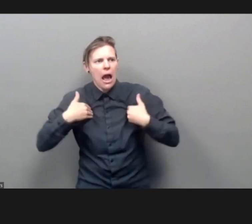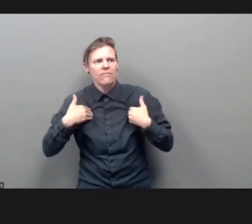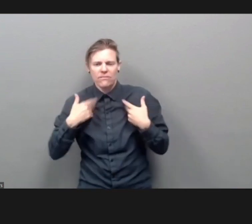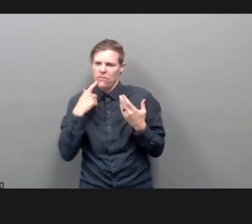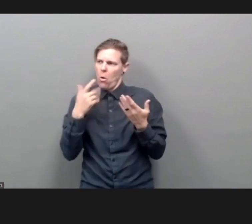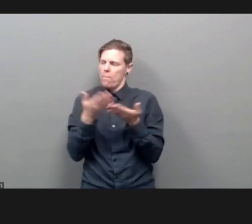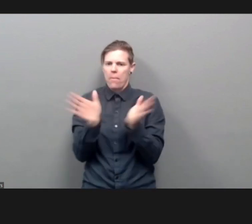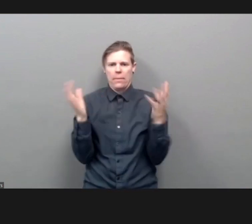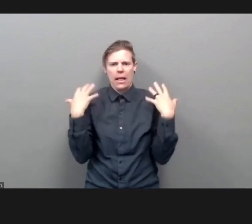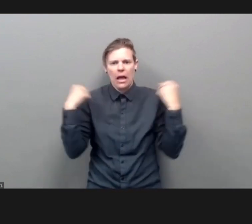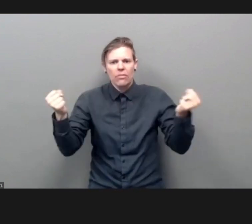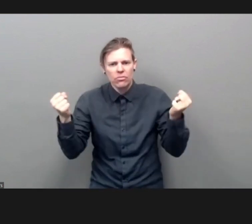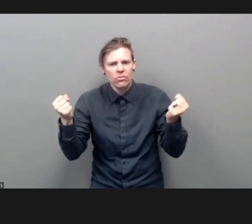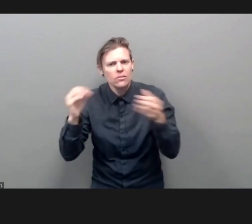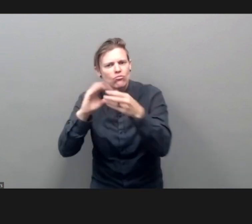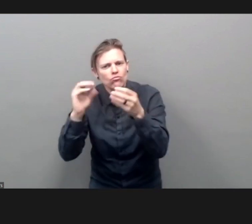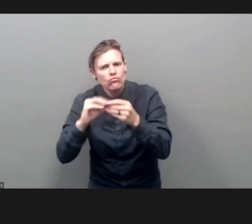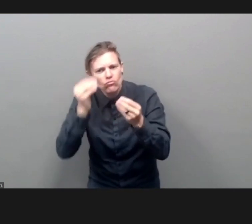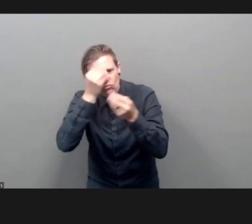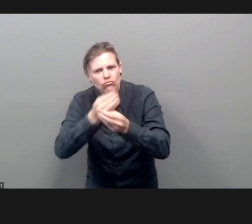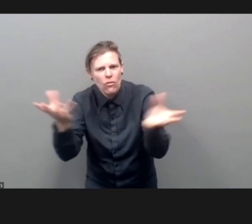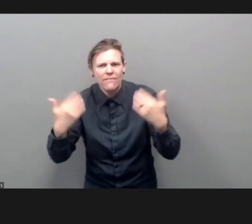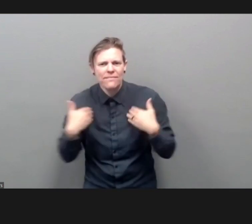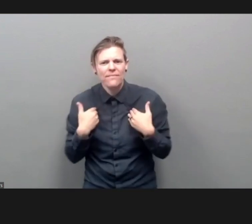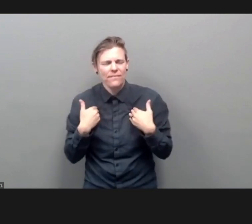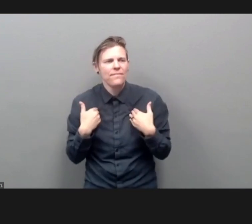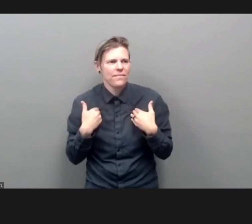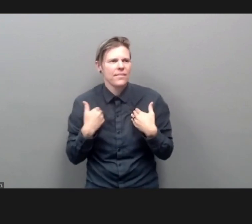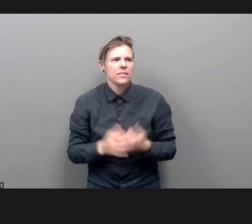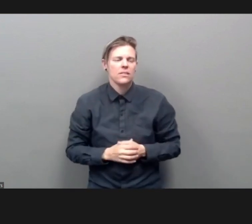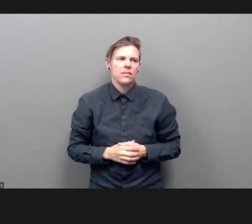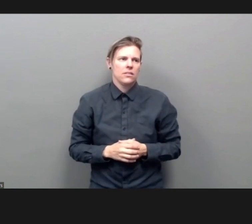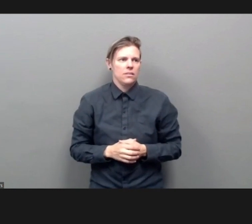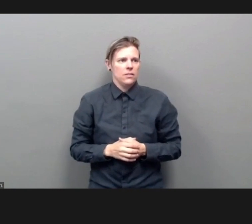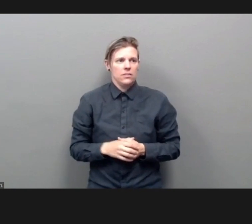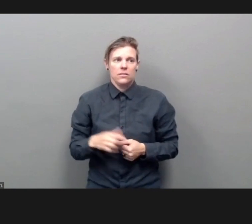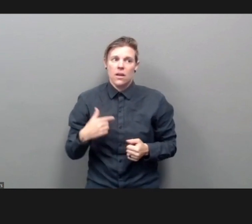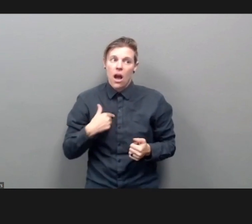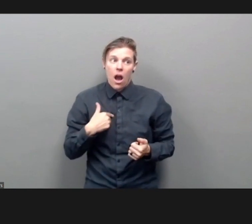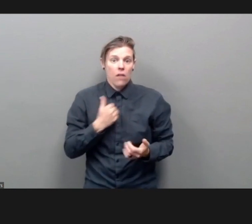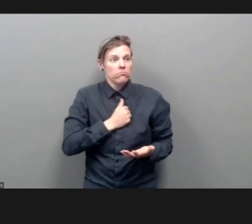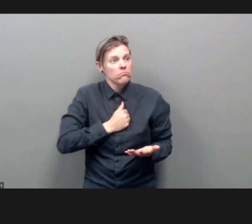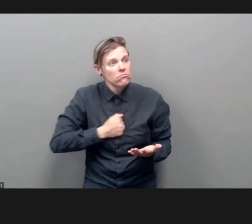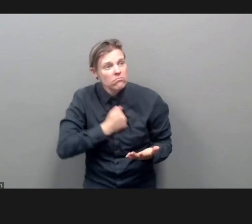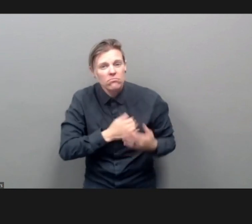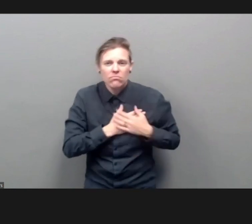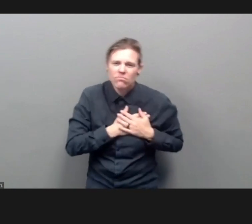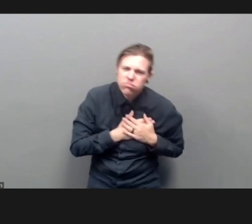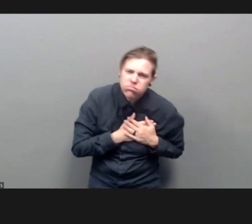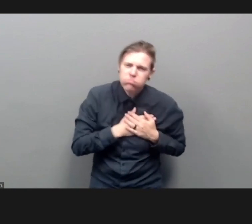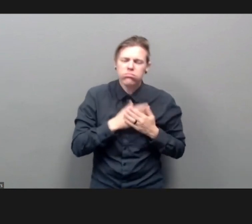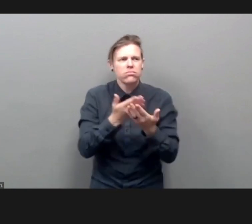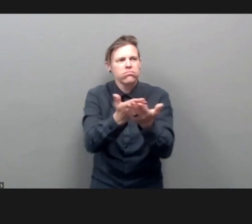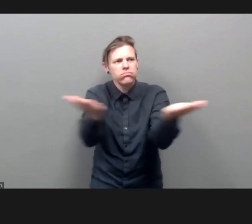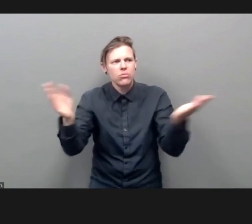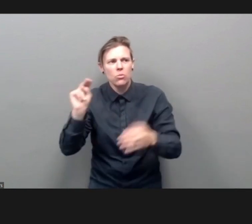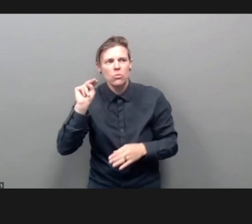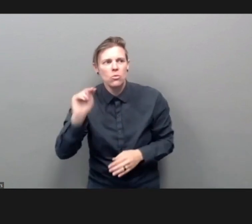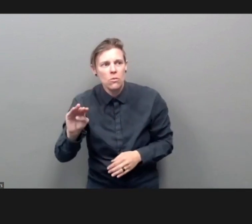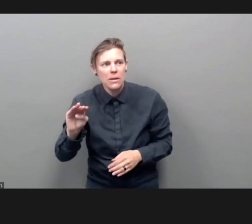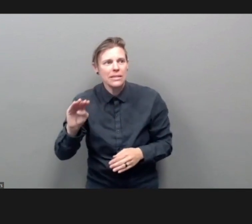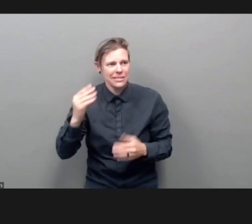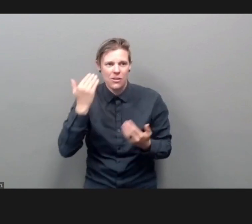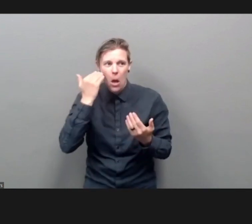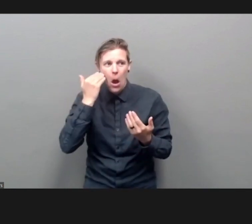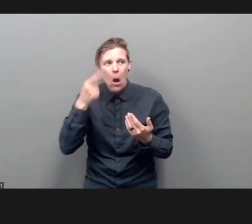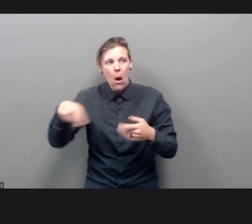difference. I apologize to all the New Mexicans who expect me to be on till the very end so that I can